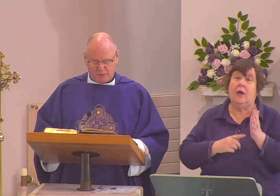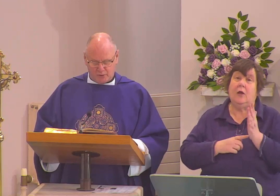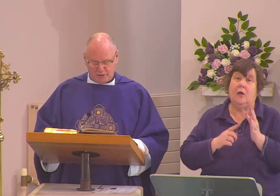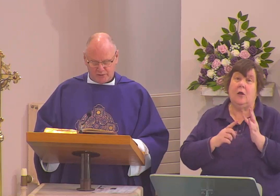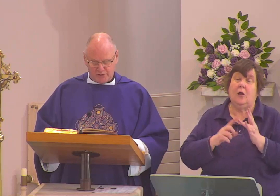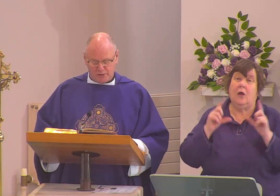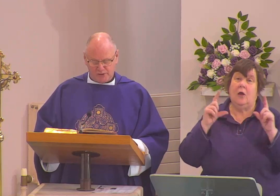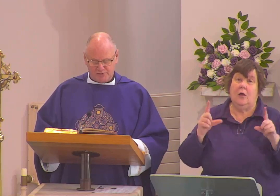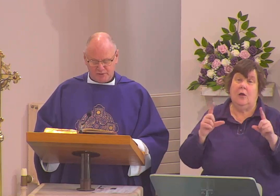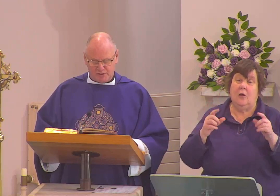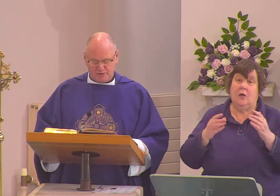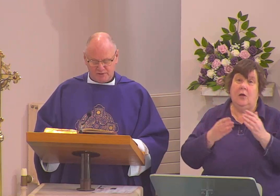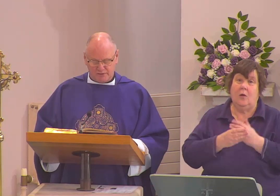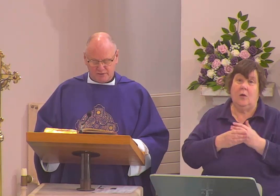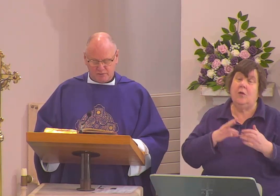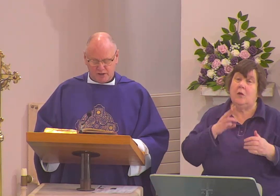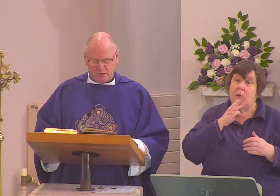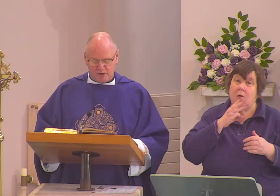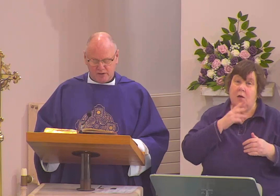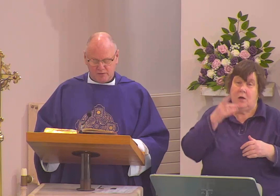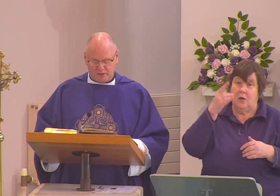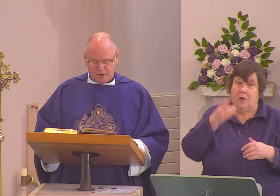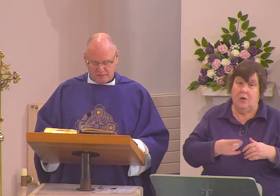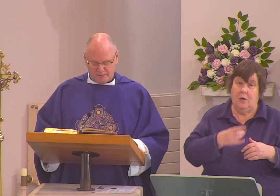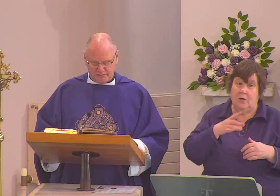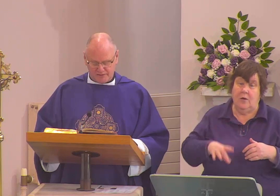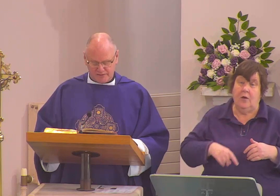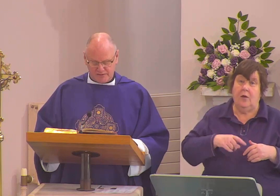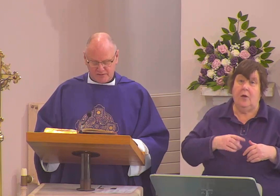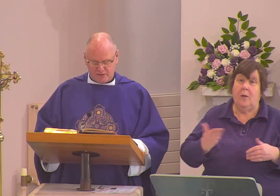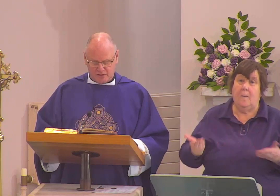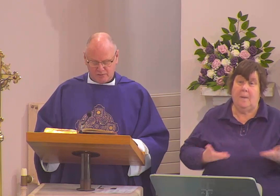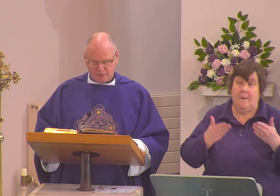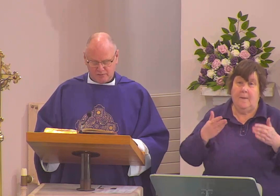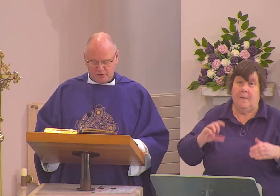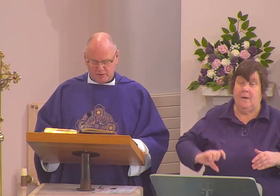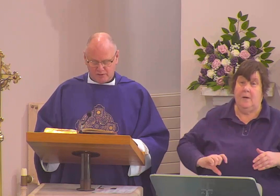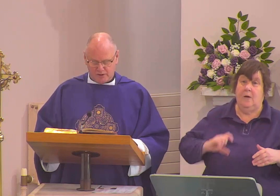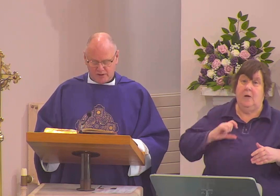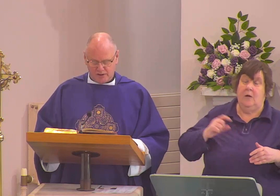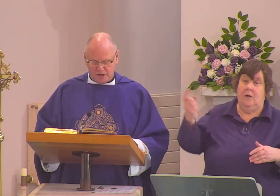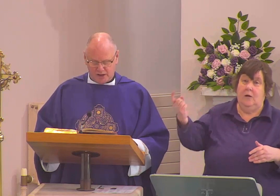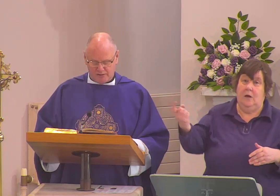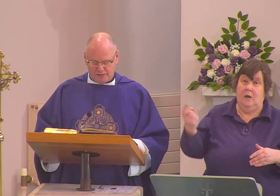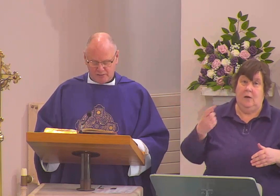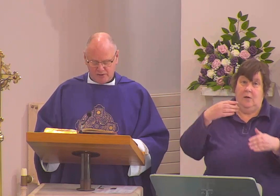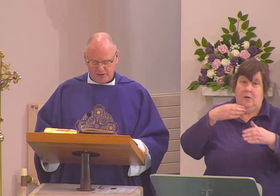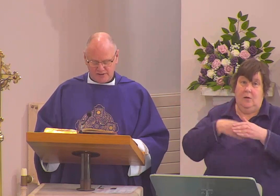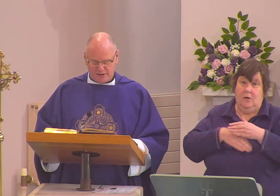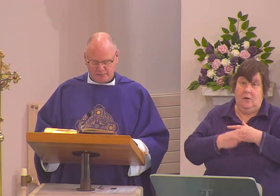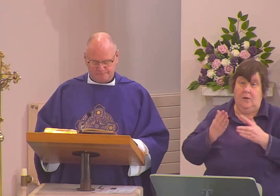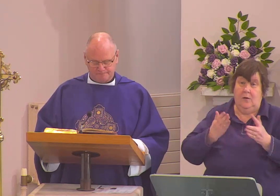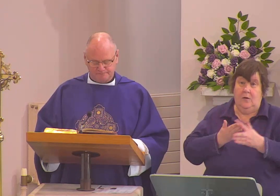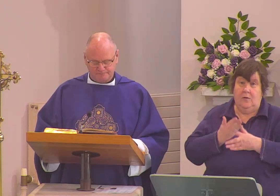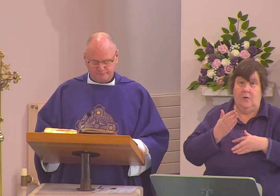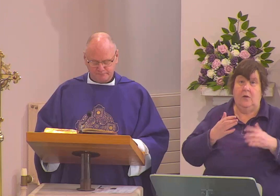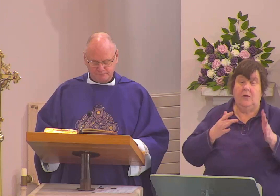With water and the Holy Spirit, may we with confidence come in and through his